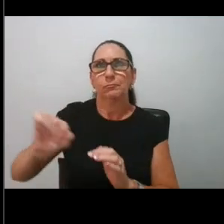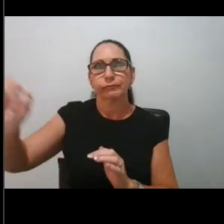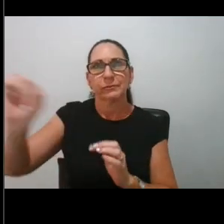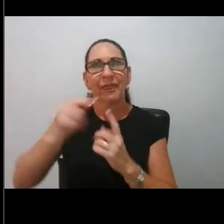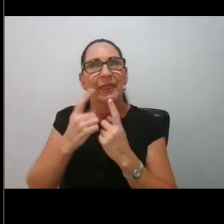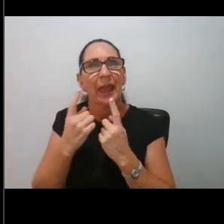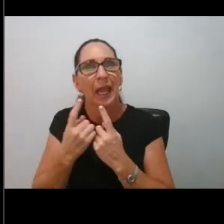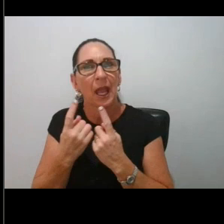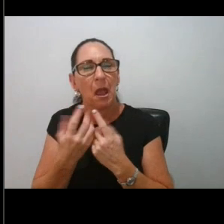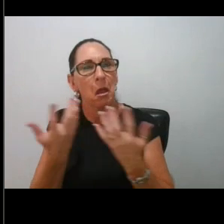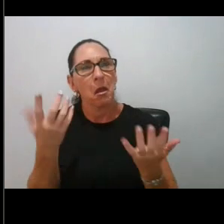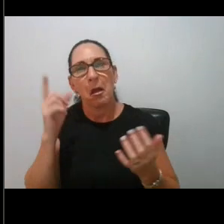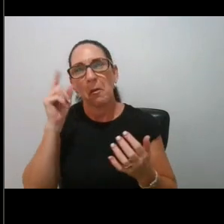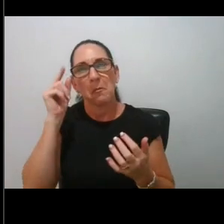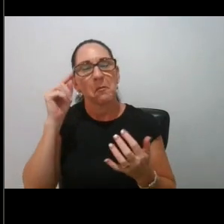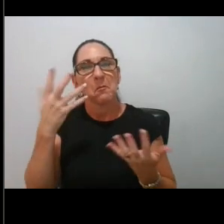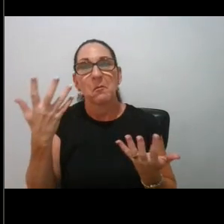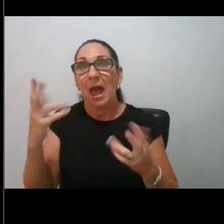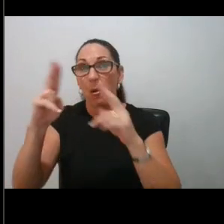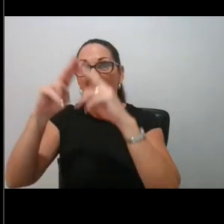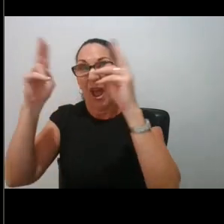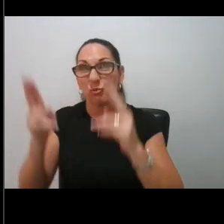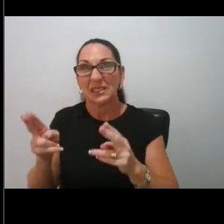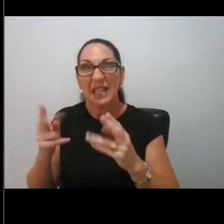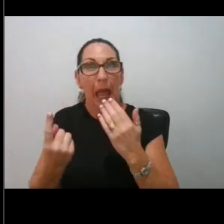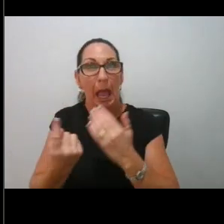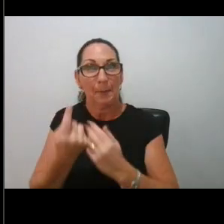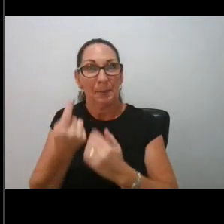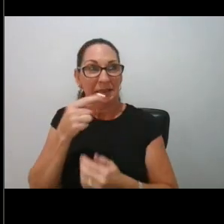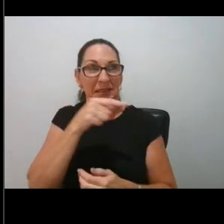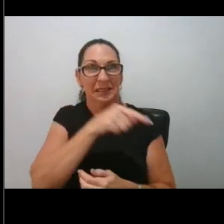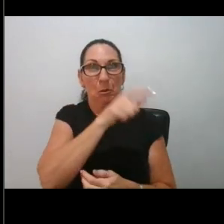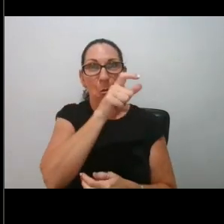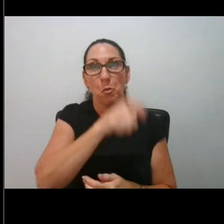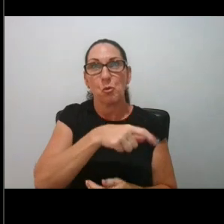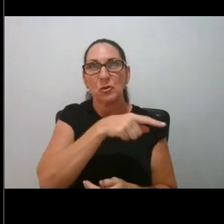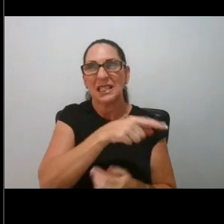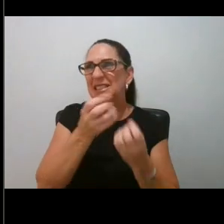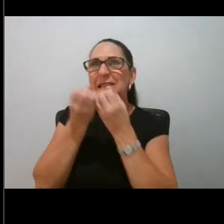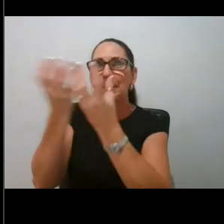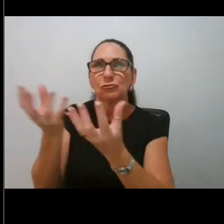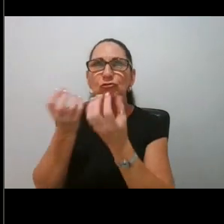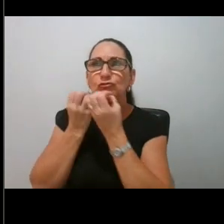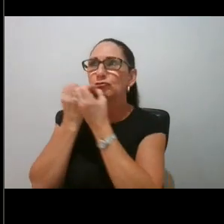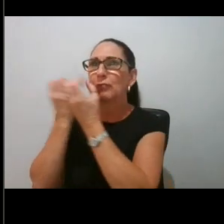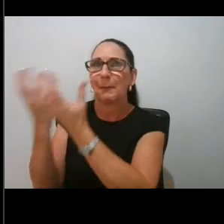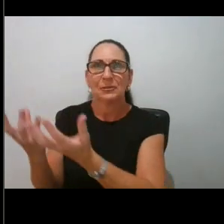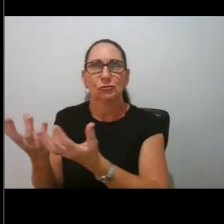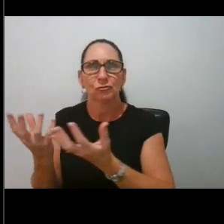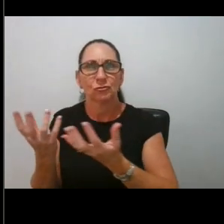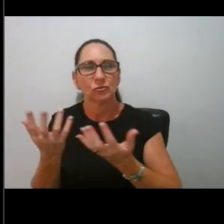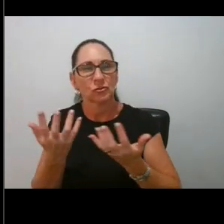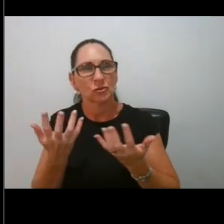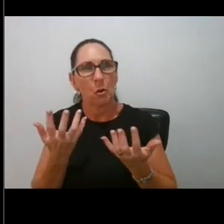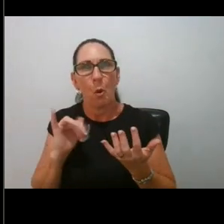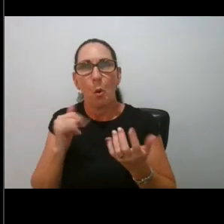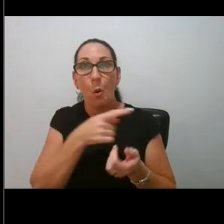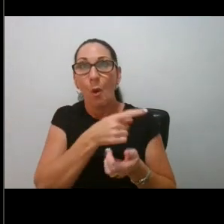example, in a property related offence where there's been damage or something